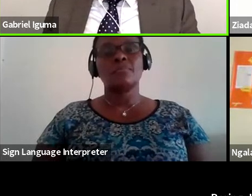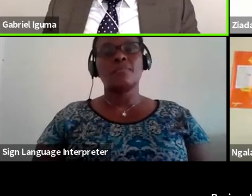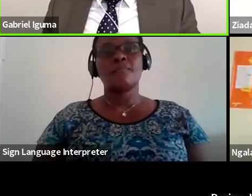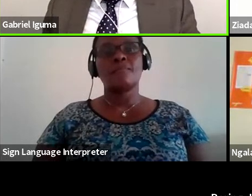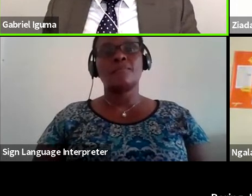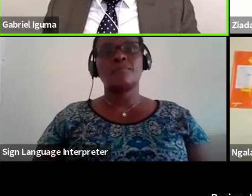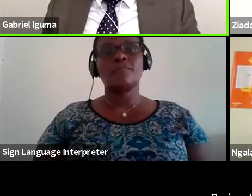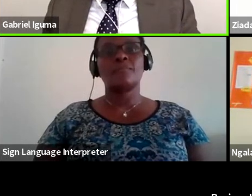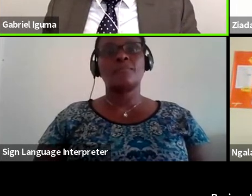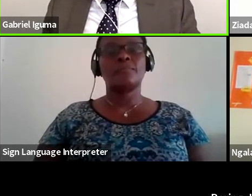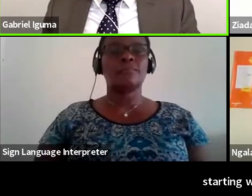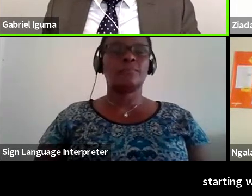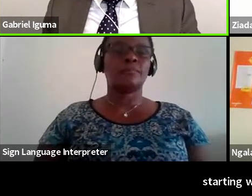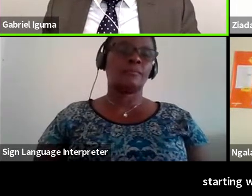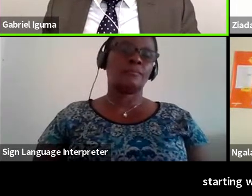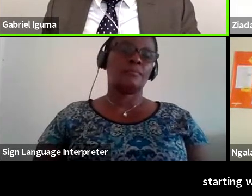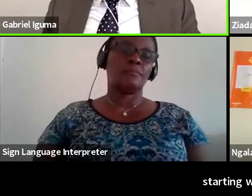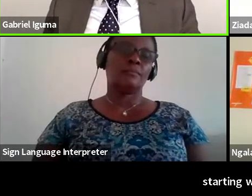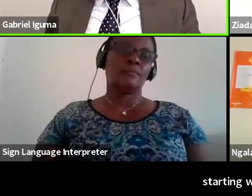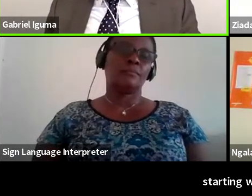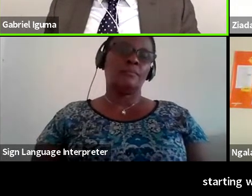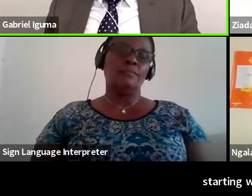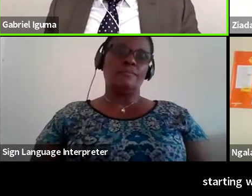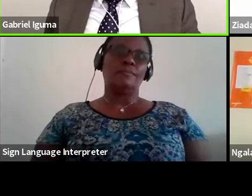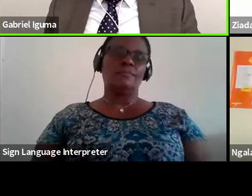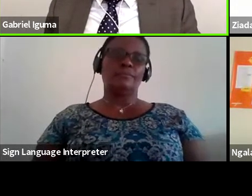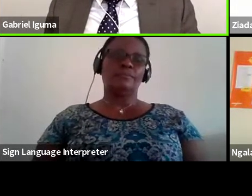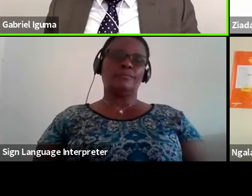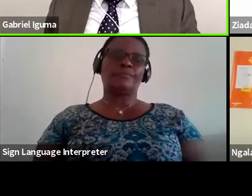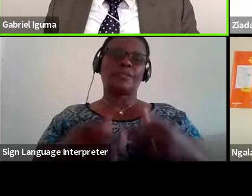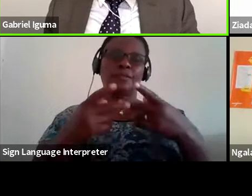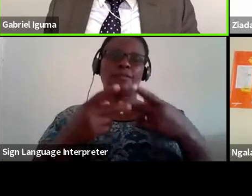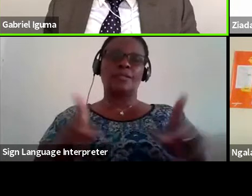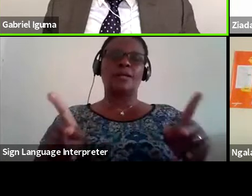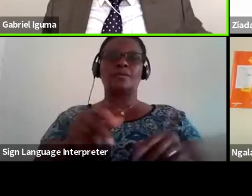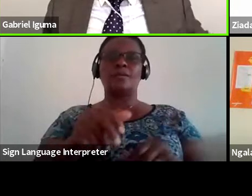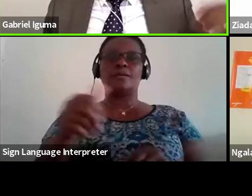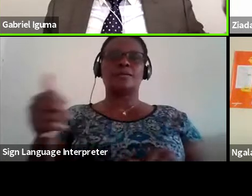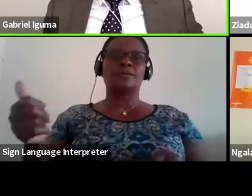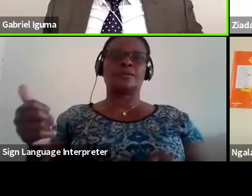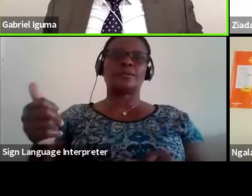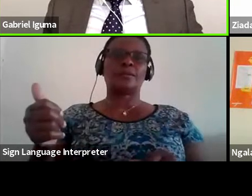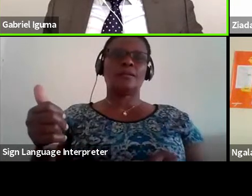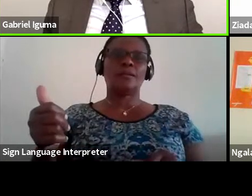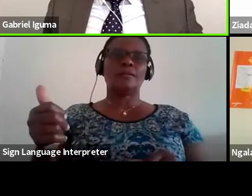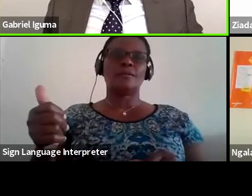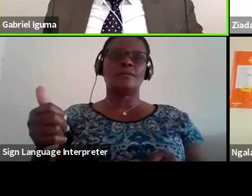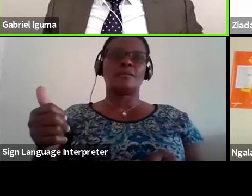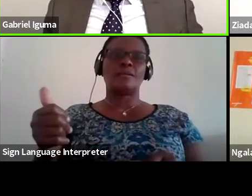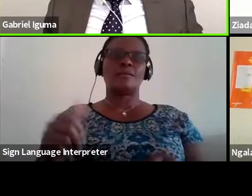That's one of the hats that I wear. All right, I think Tobore is not here.